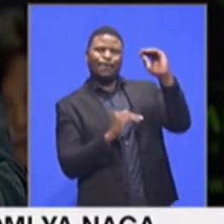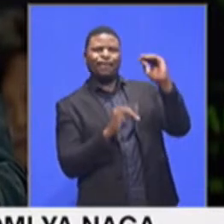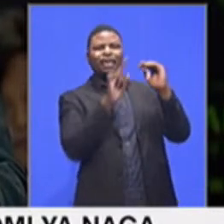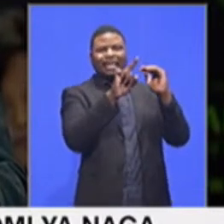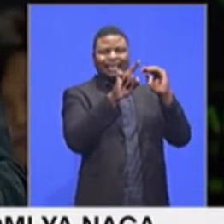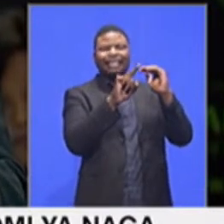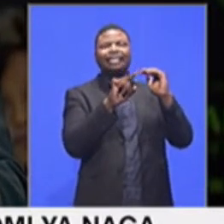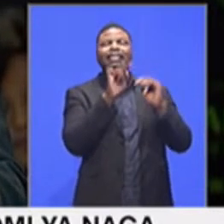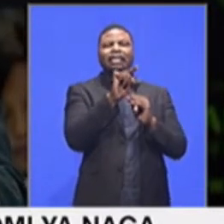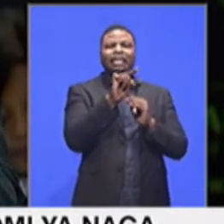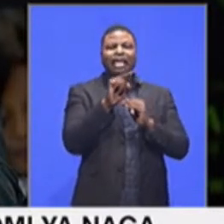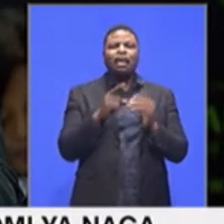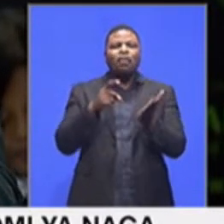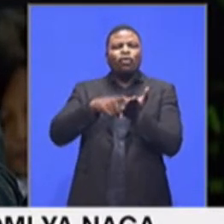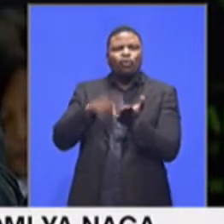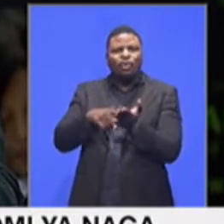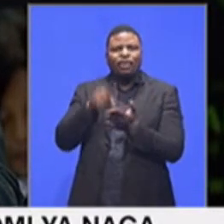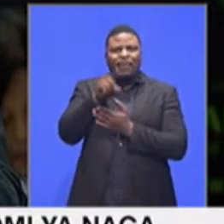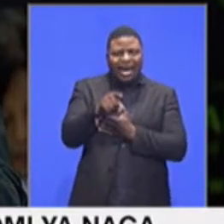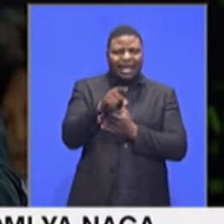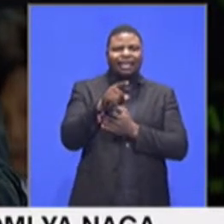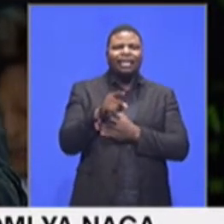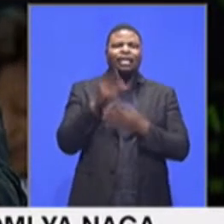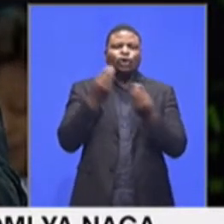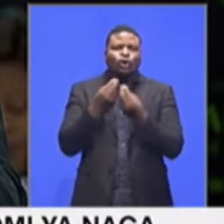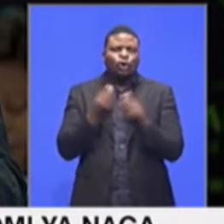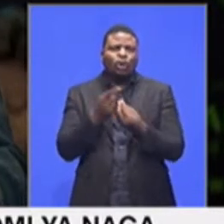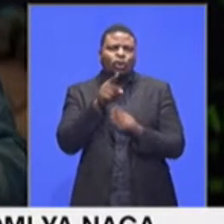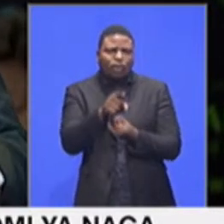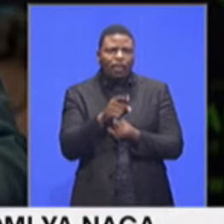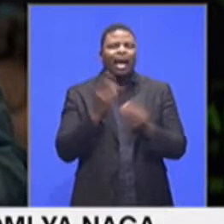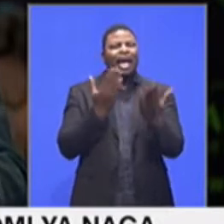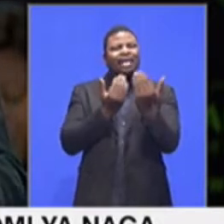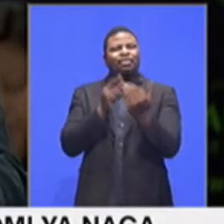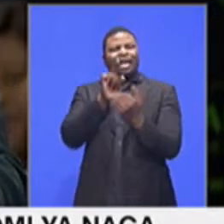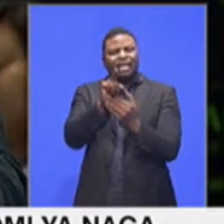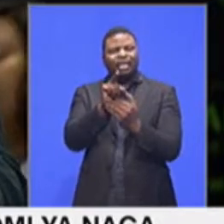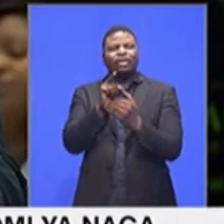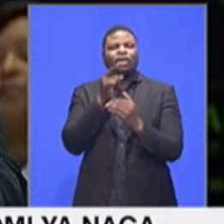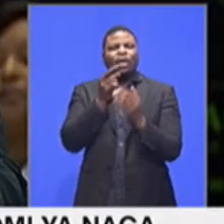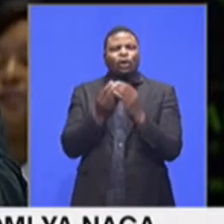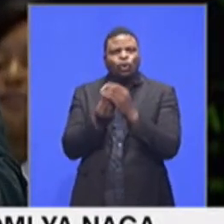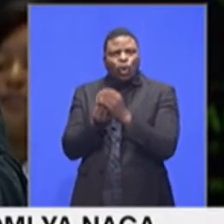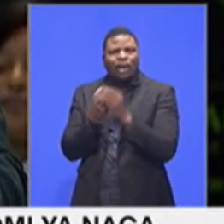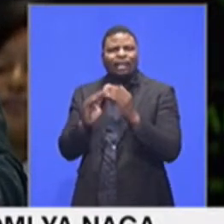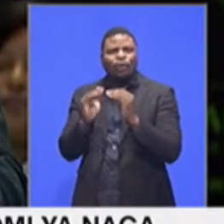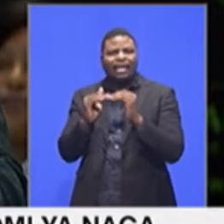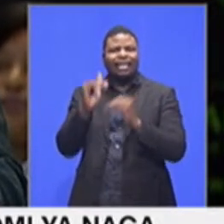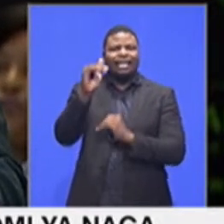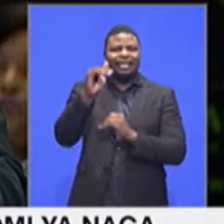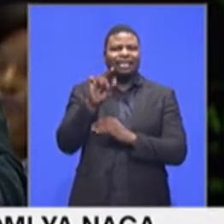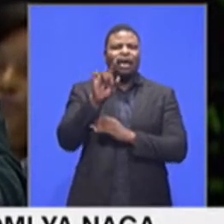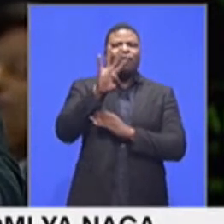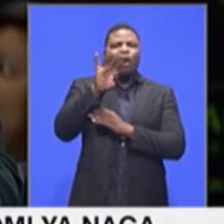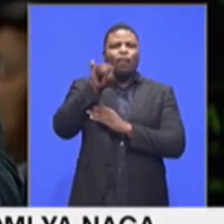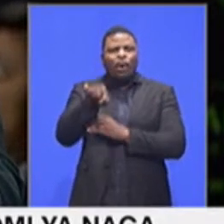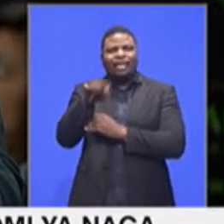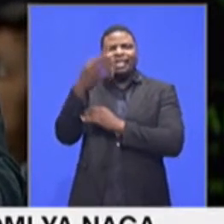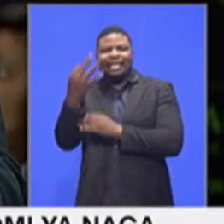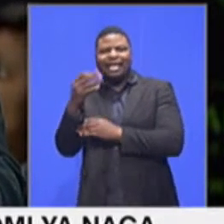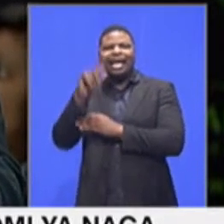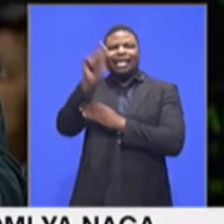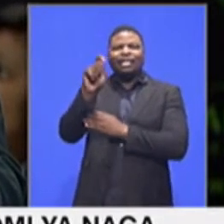debt stock is projected to increase from 4.73 trillion in